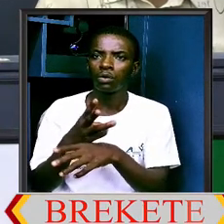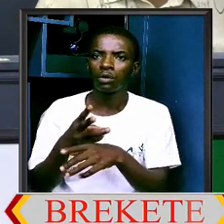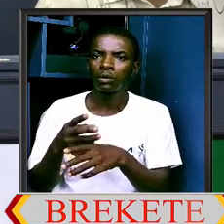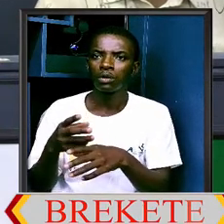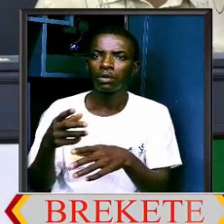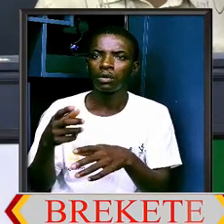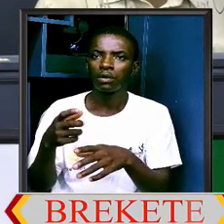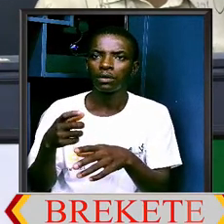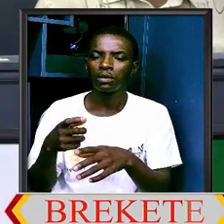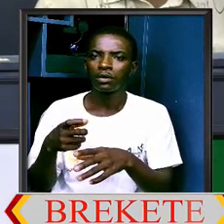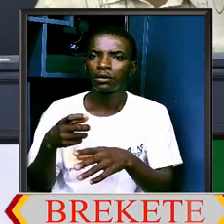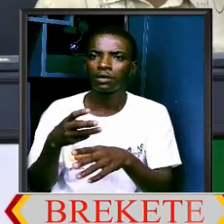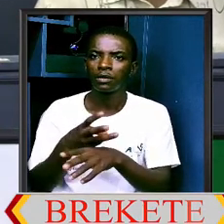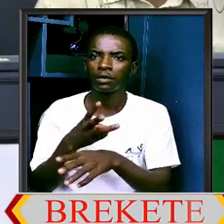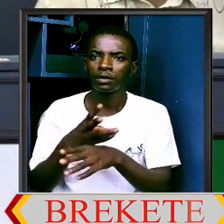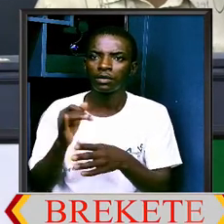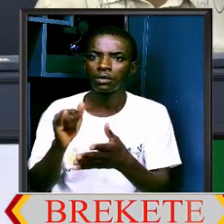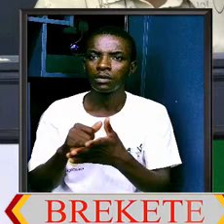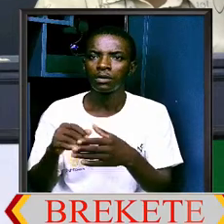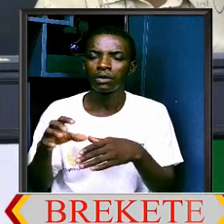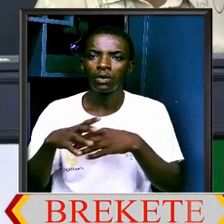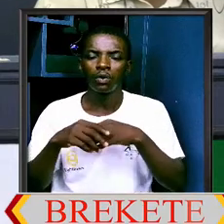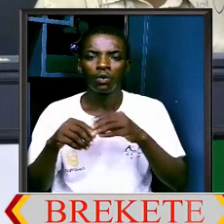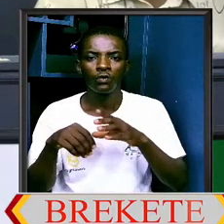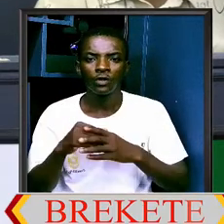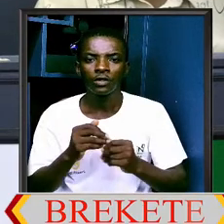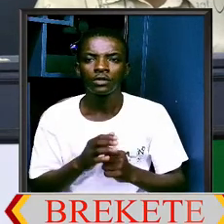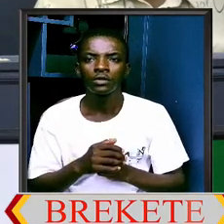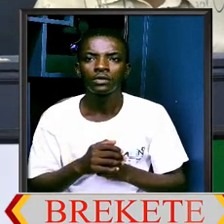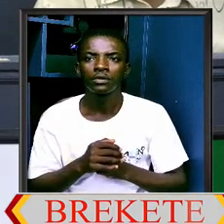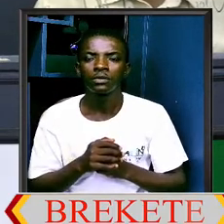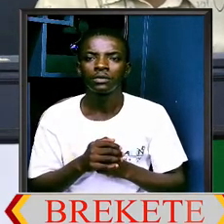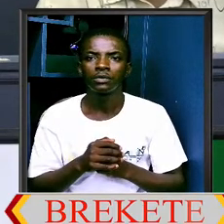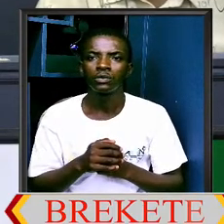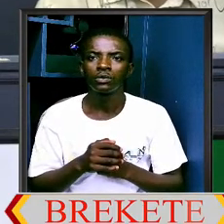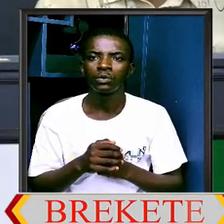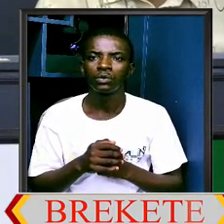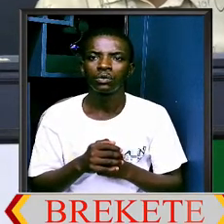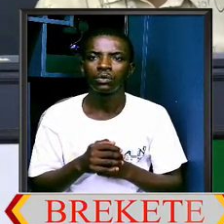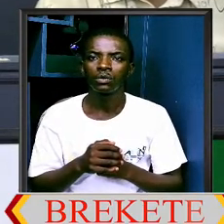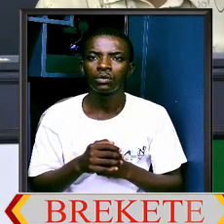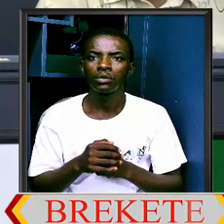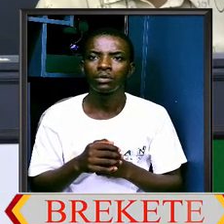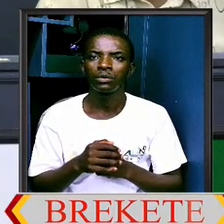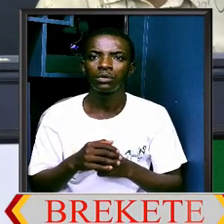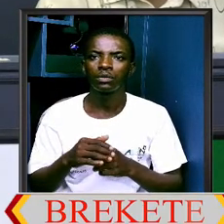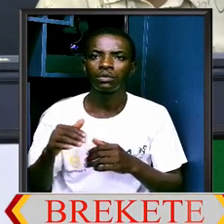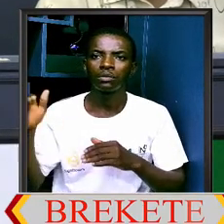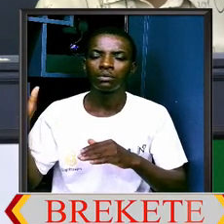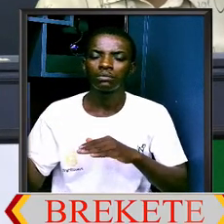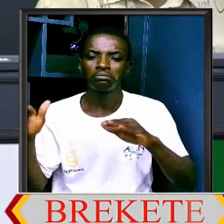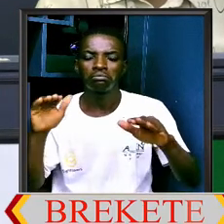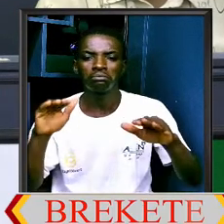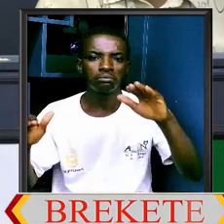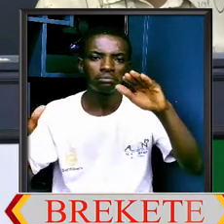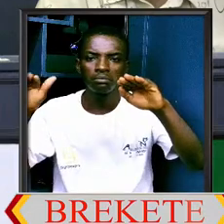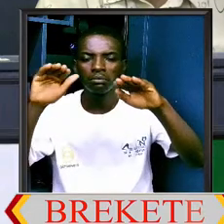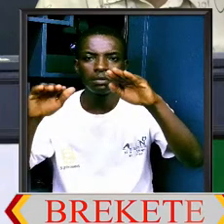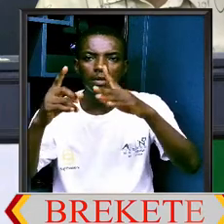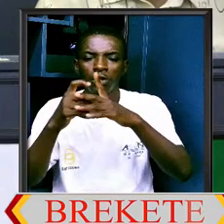The carpenters will do that work, now then confess. Now wood like this, then put rice.